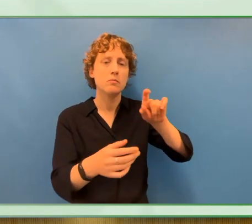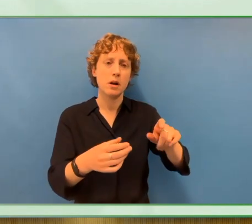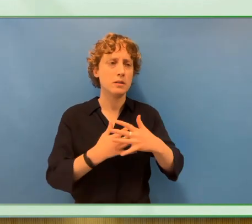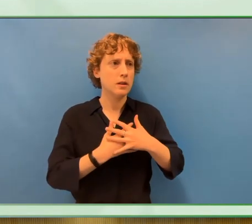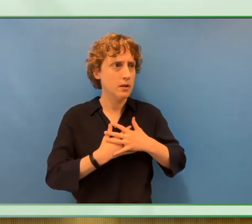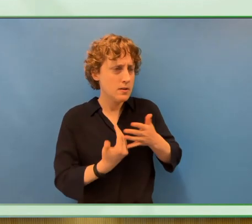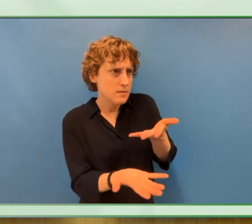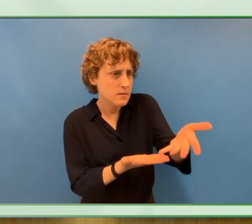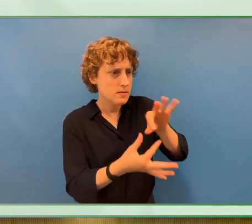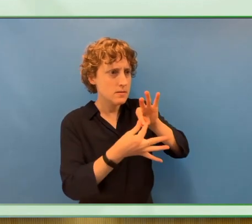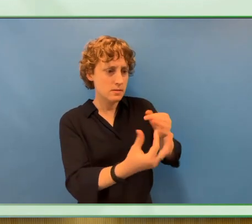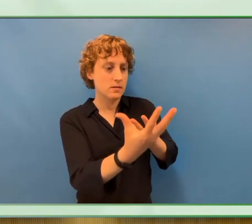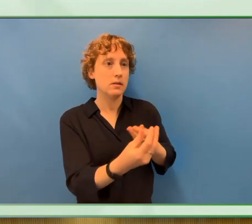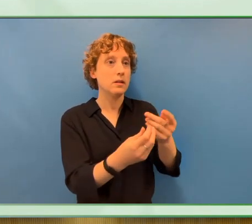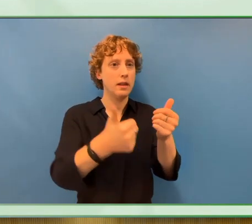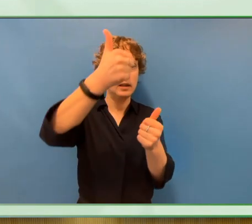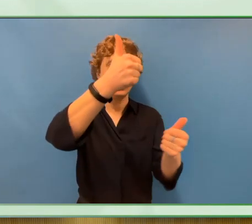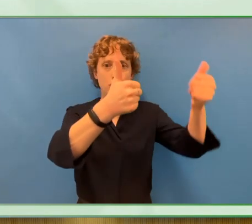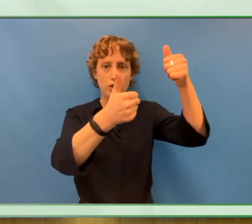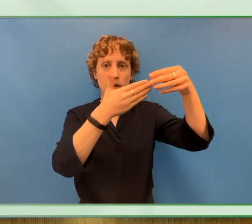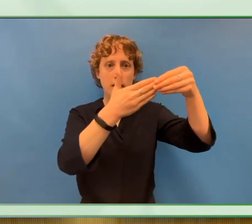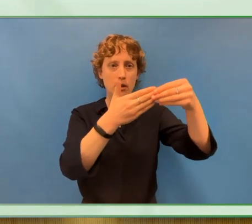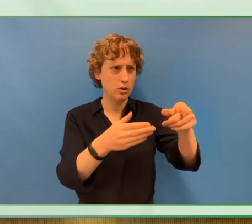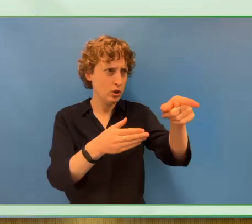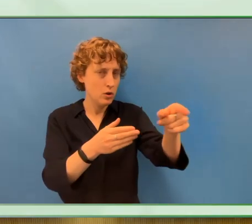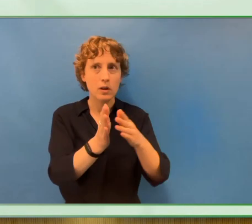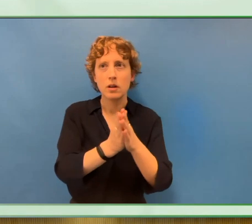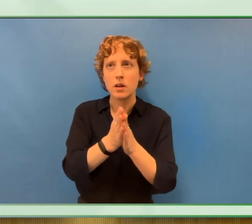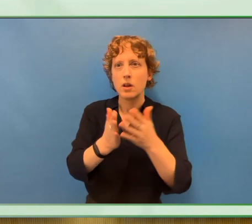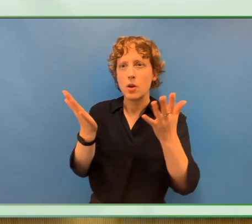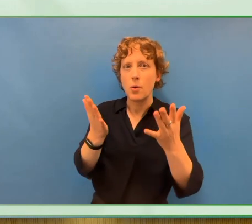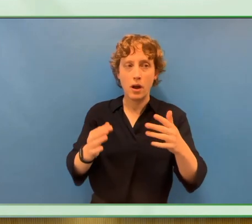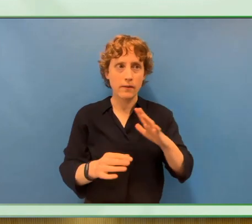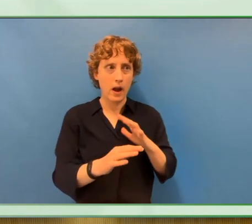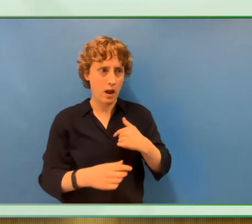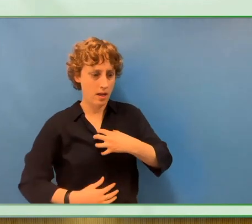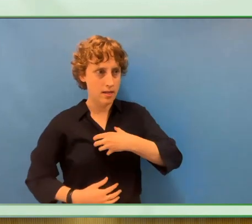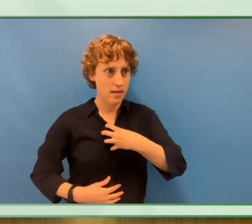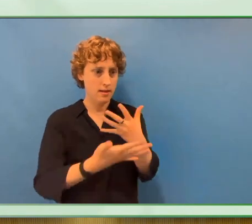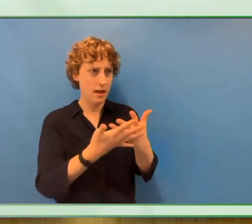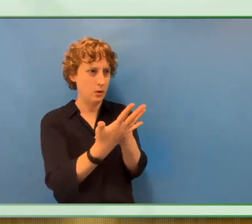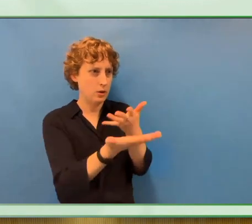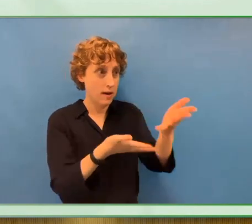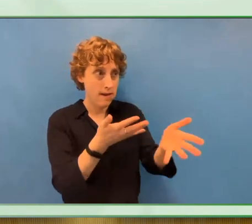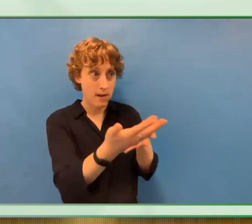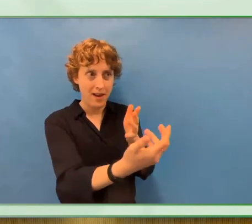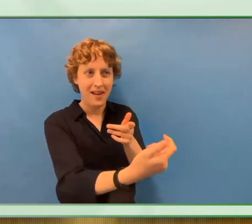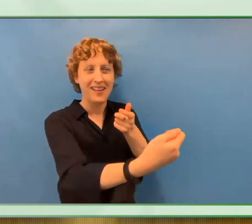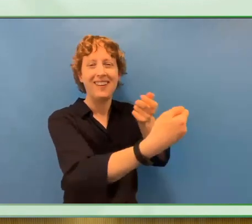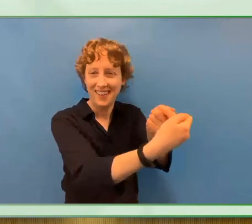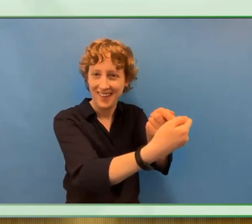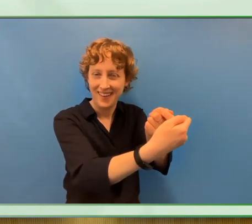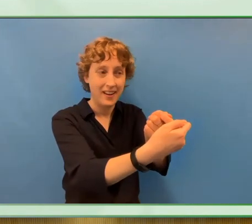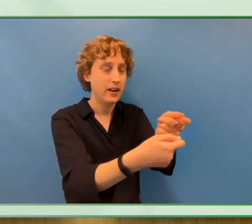can align our language to something that allows it to be driven into their heart and their head. Threats alone don't